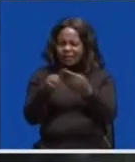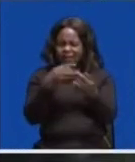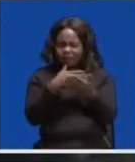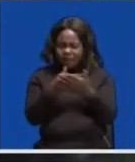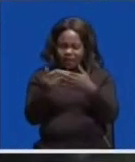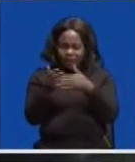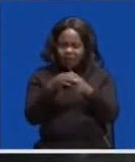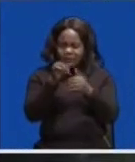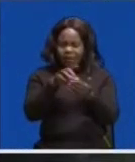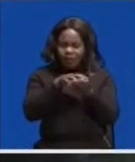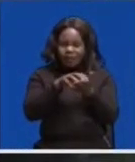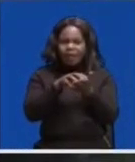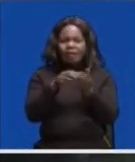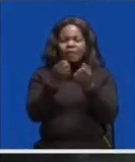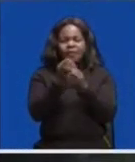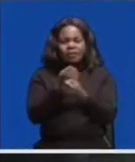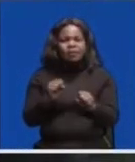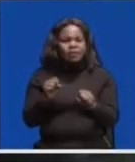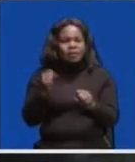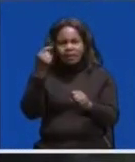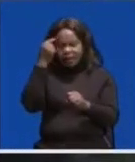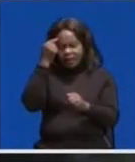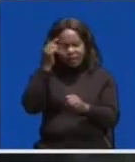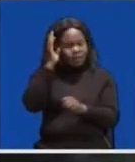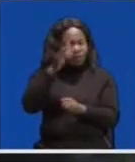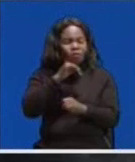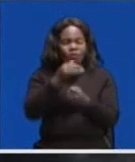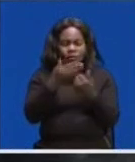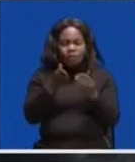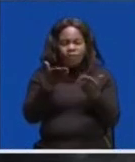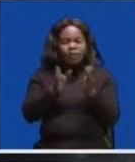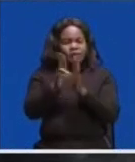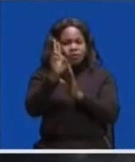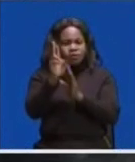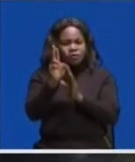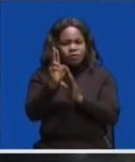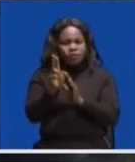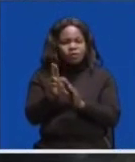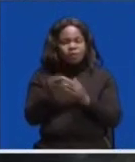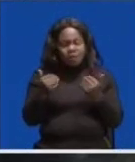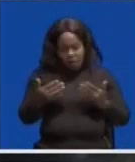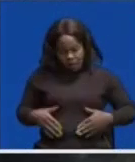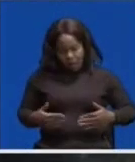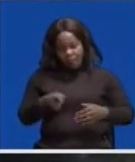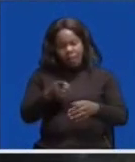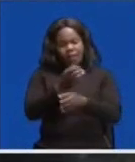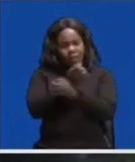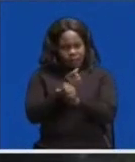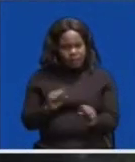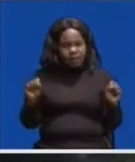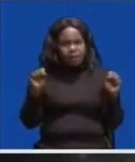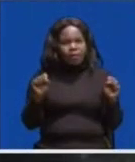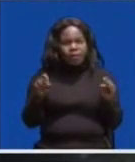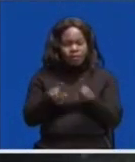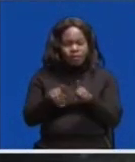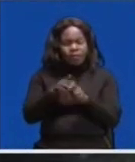matters were addressed, government was not going to reopen this institution. We are comfortable now that those matters have been addressed. And